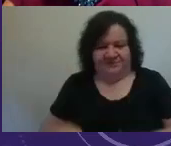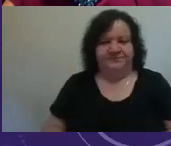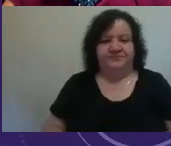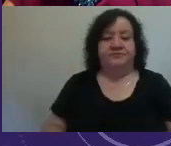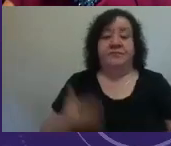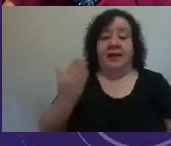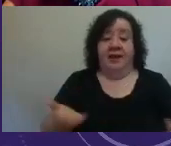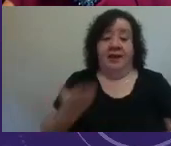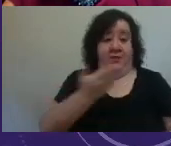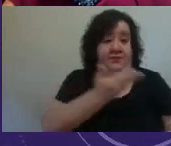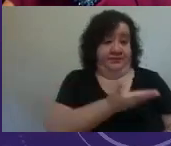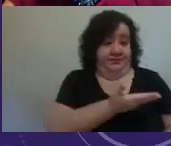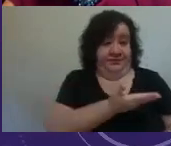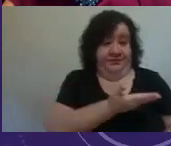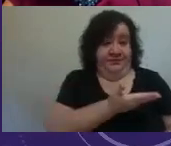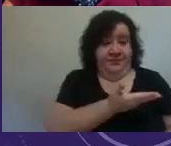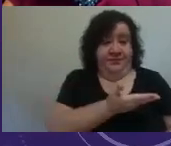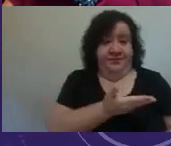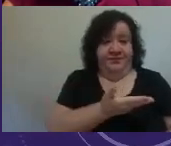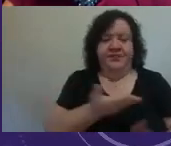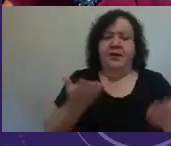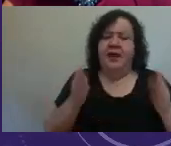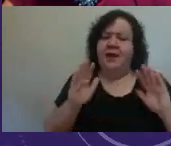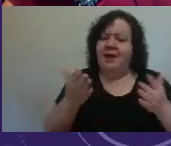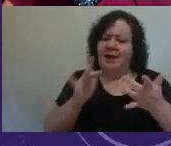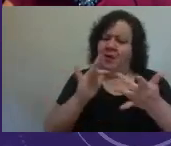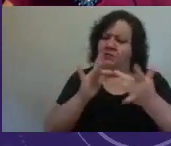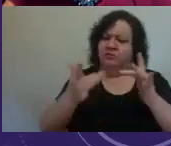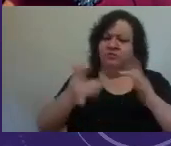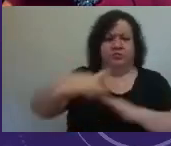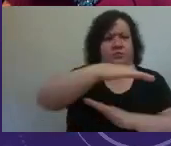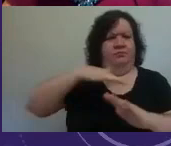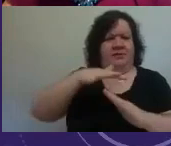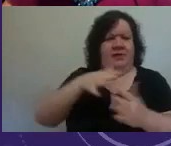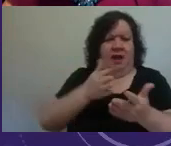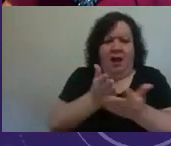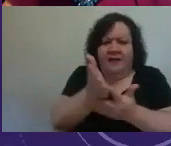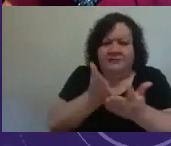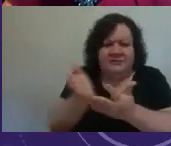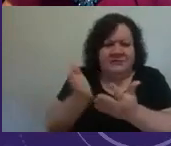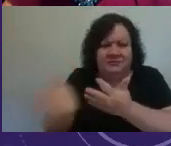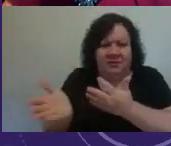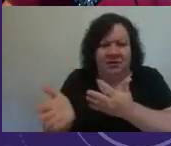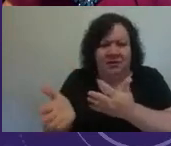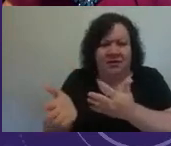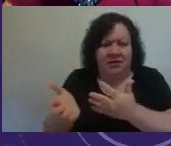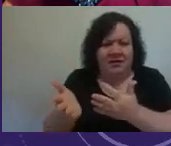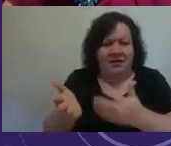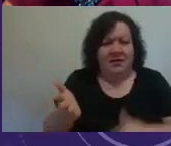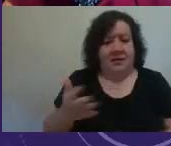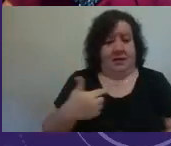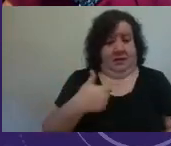DRF uses a number of different social media platforms, but for today, I'm just going to focus on these